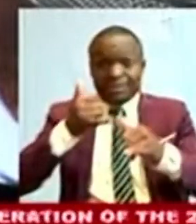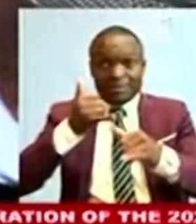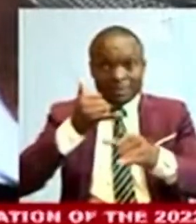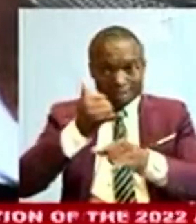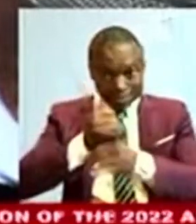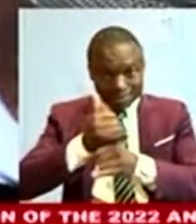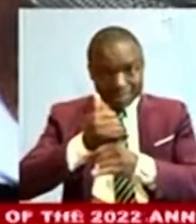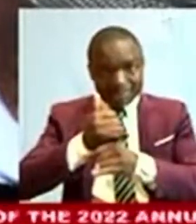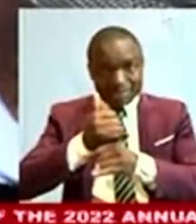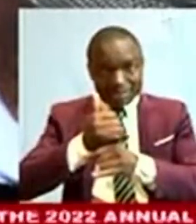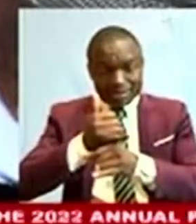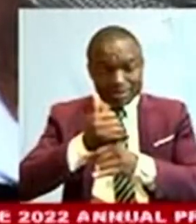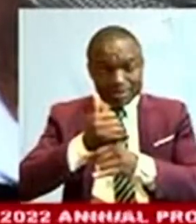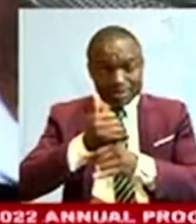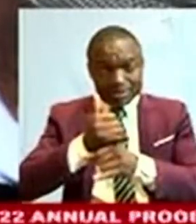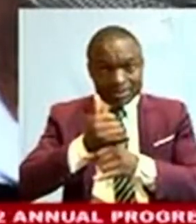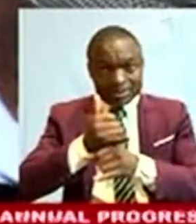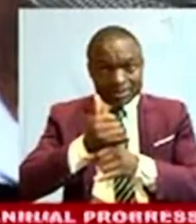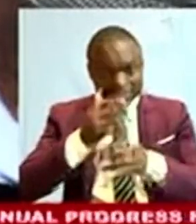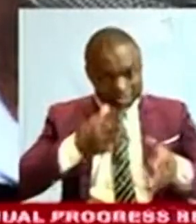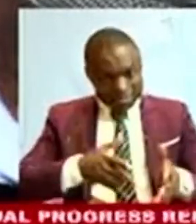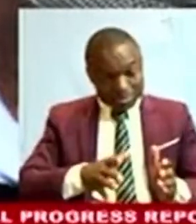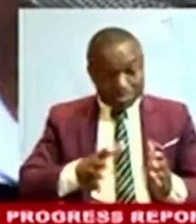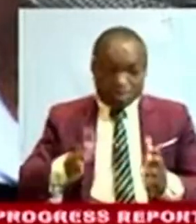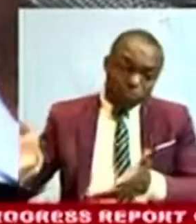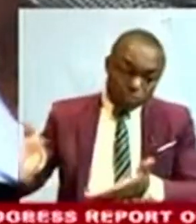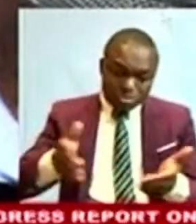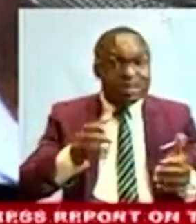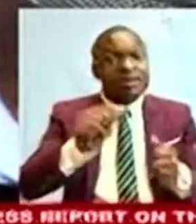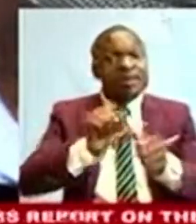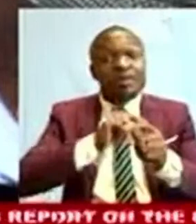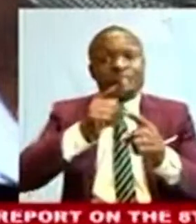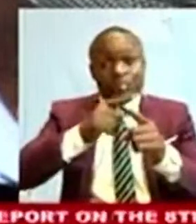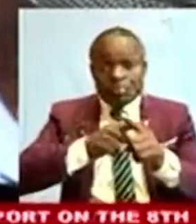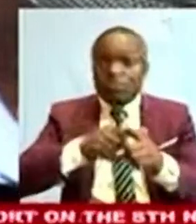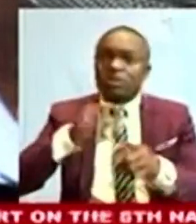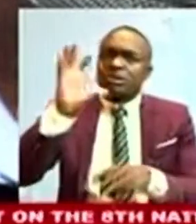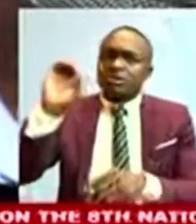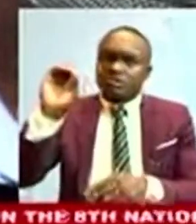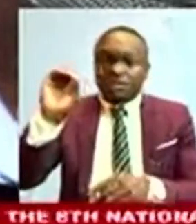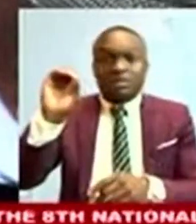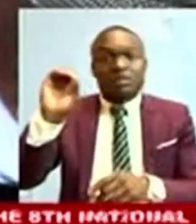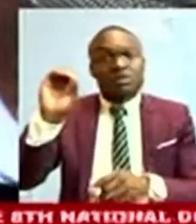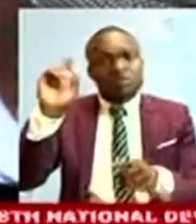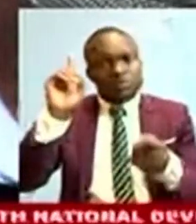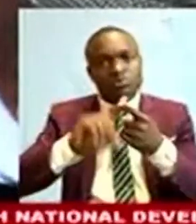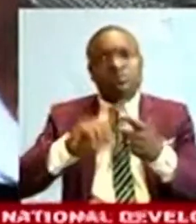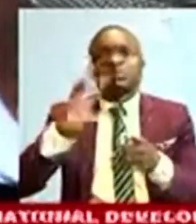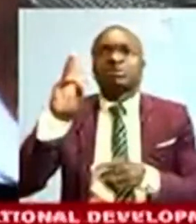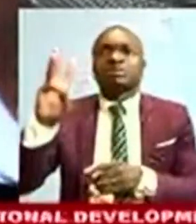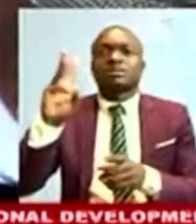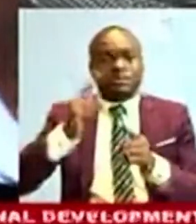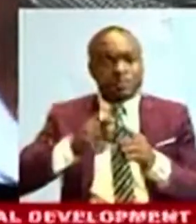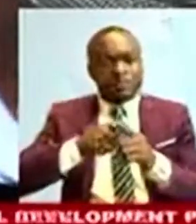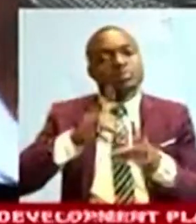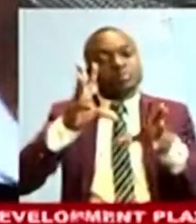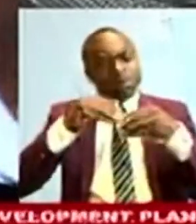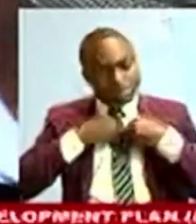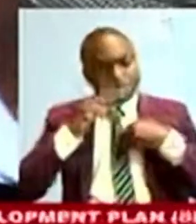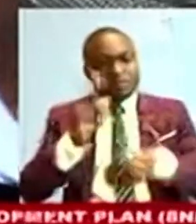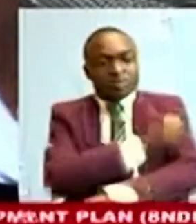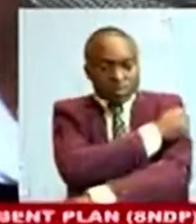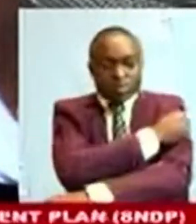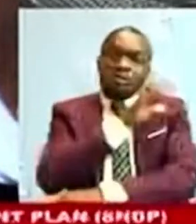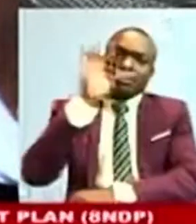babies are brought every month from age 0 to about 6 months, because they're coming to receive a vaccine, and then they receive another vaccine at 8